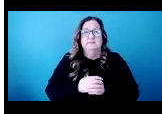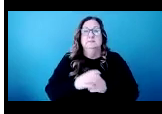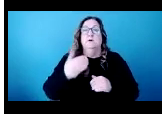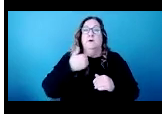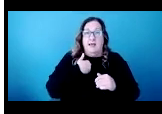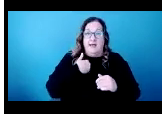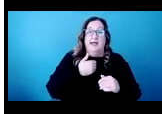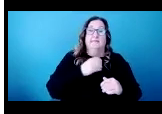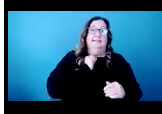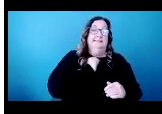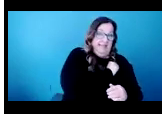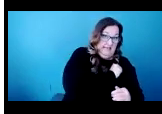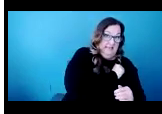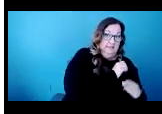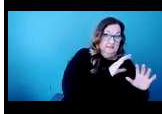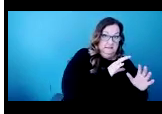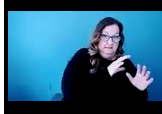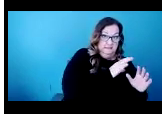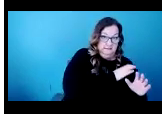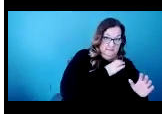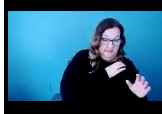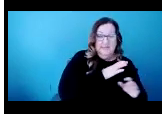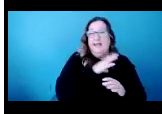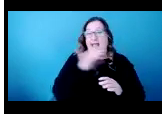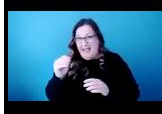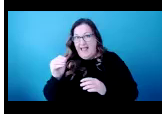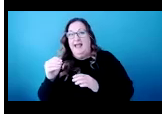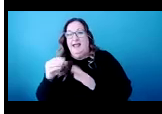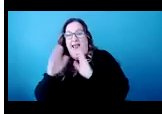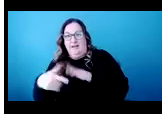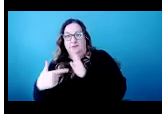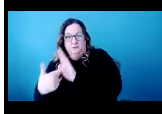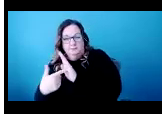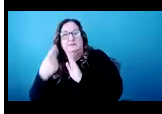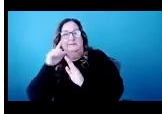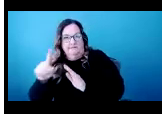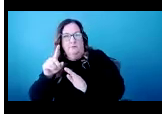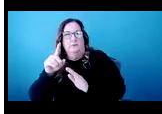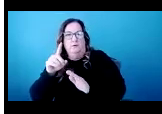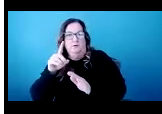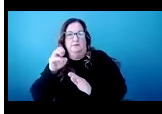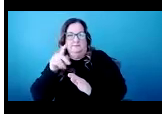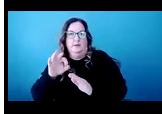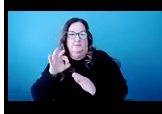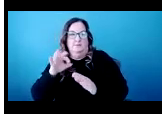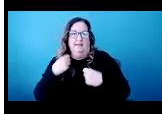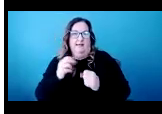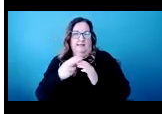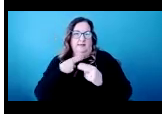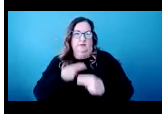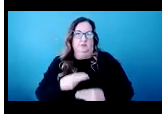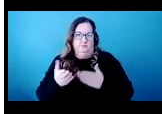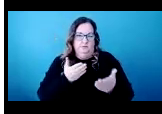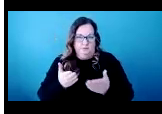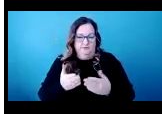Committee. And then we often see these issues in Social Services Appropriations Subcommittee and